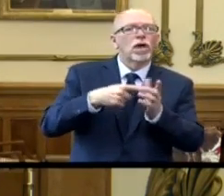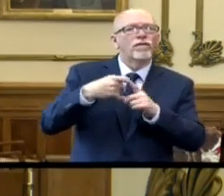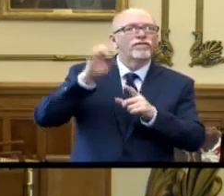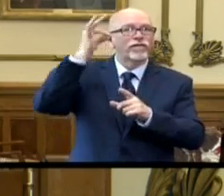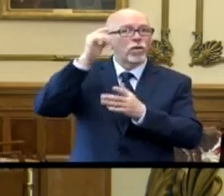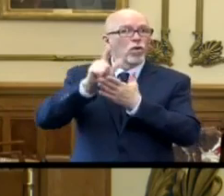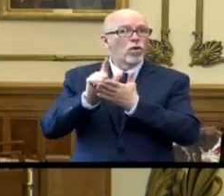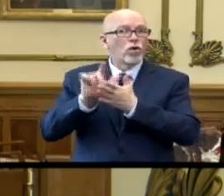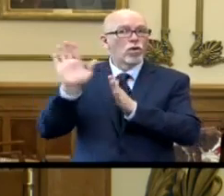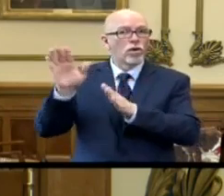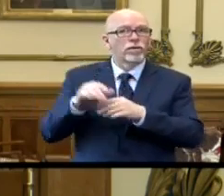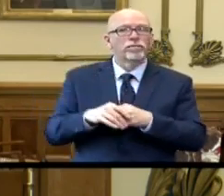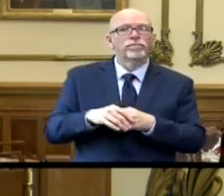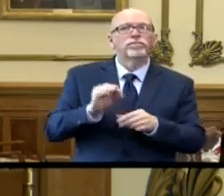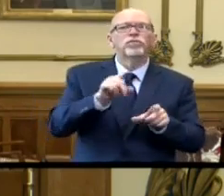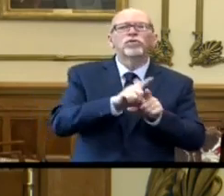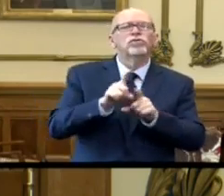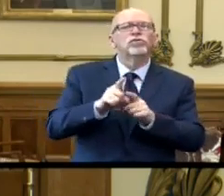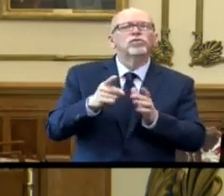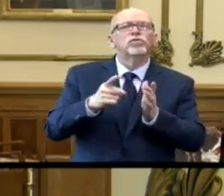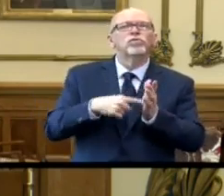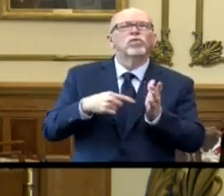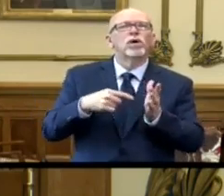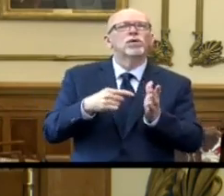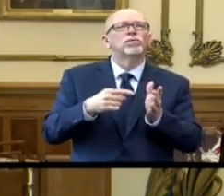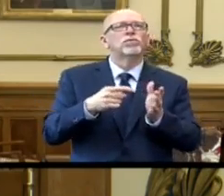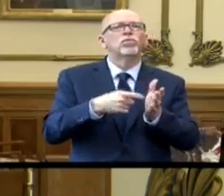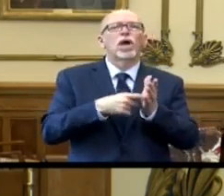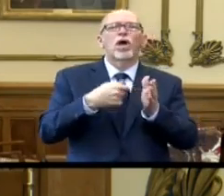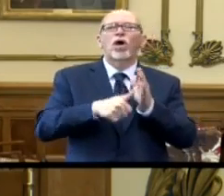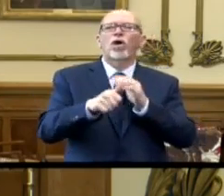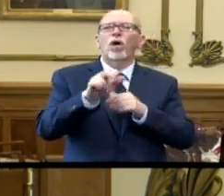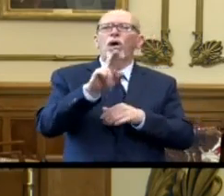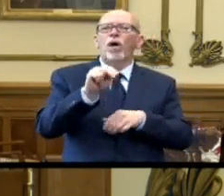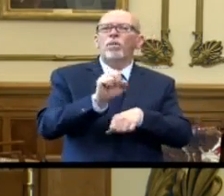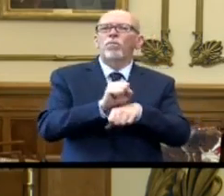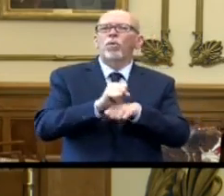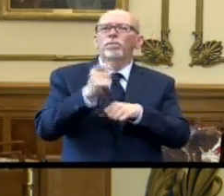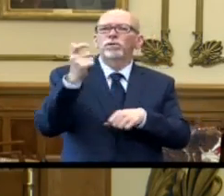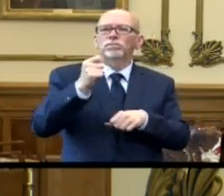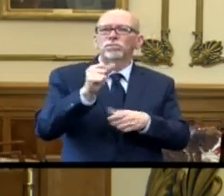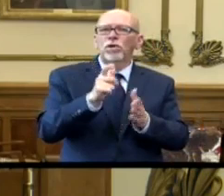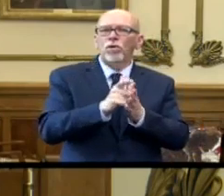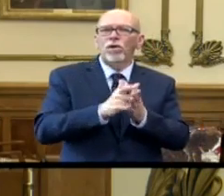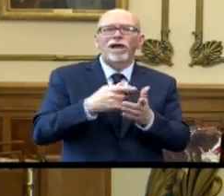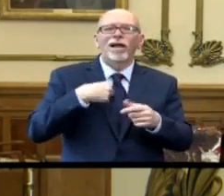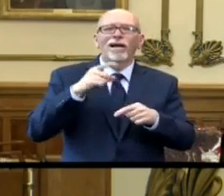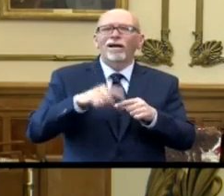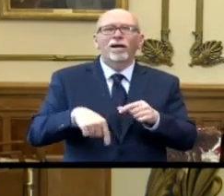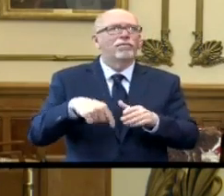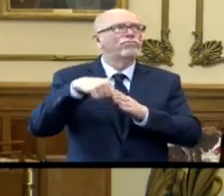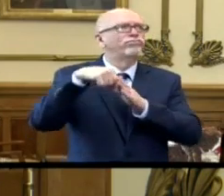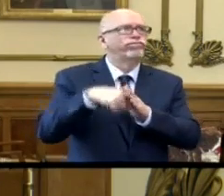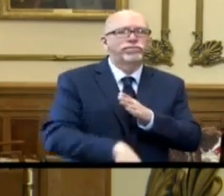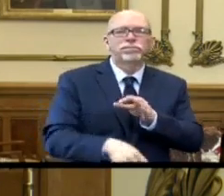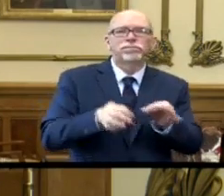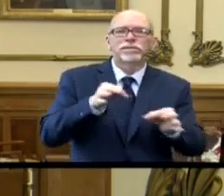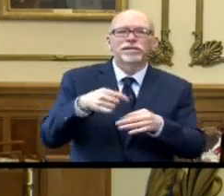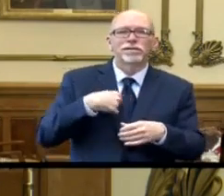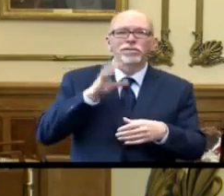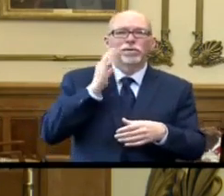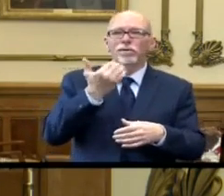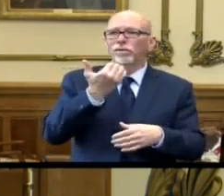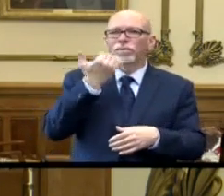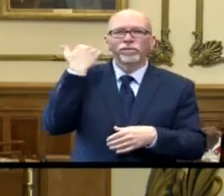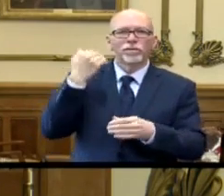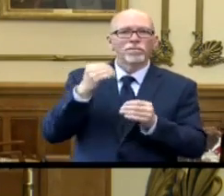federal law, and then also what's required generally under unemployment law. I can't get into a whole lot of details because I'll probably